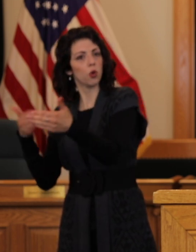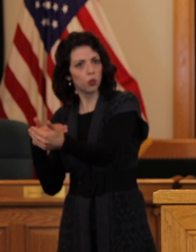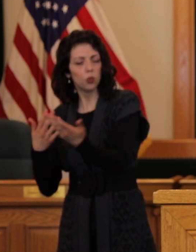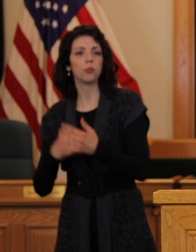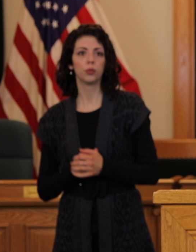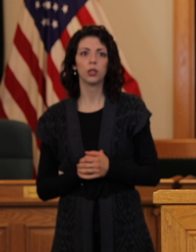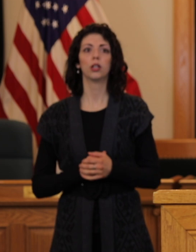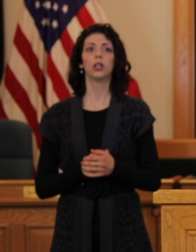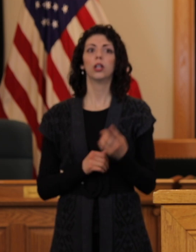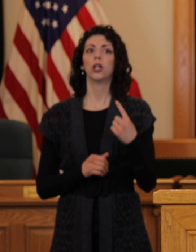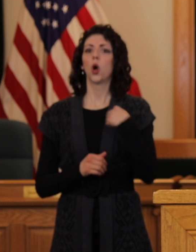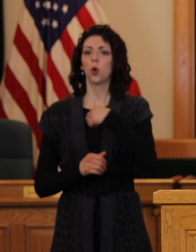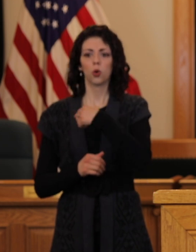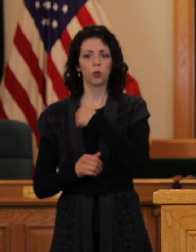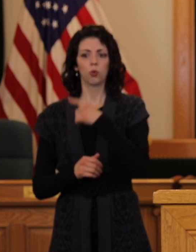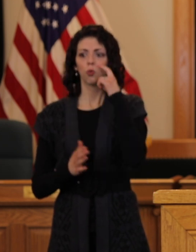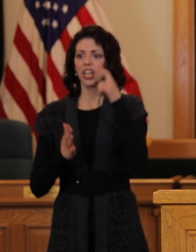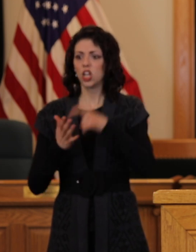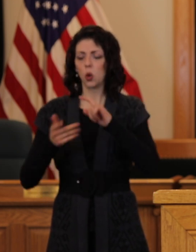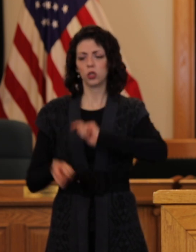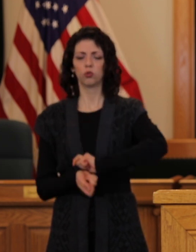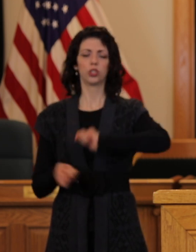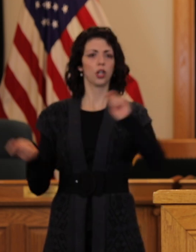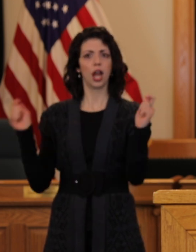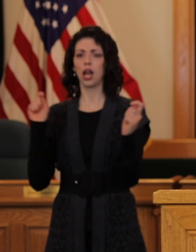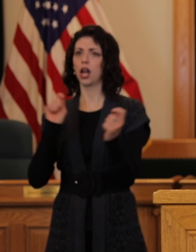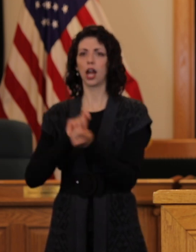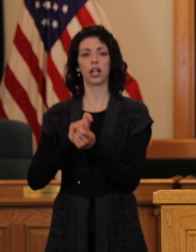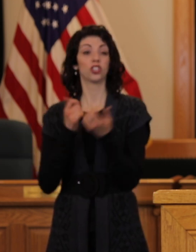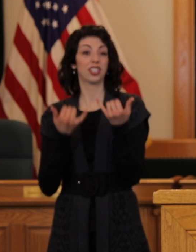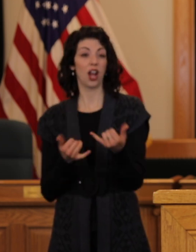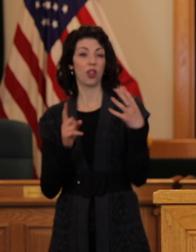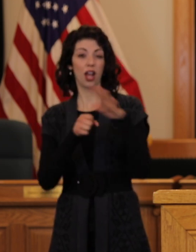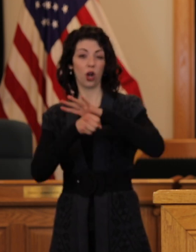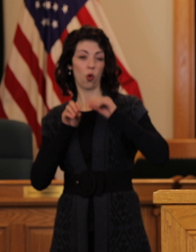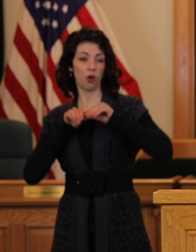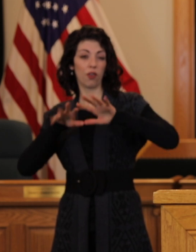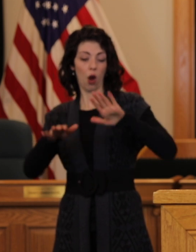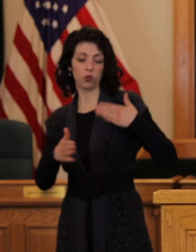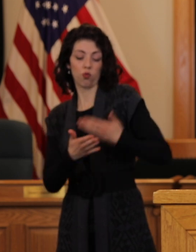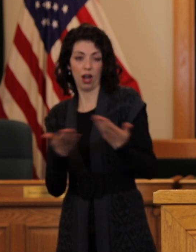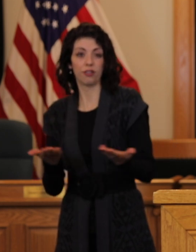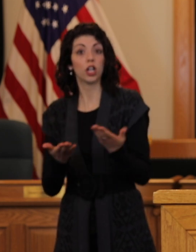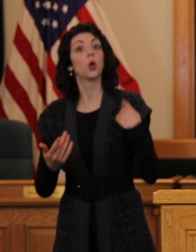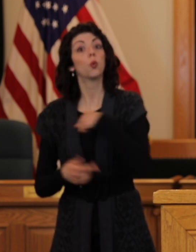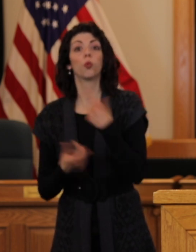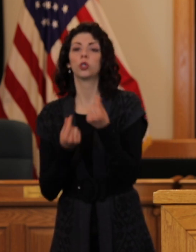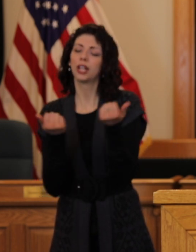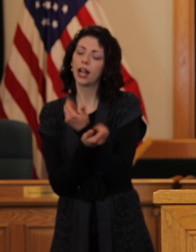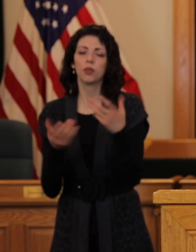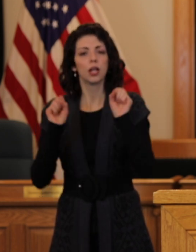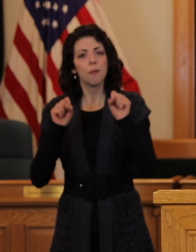and other areas of the building are dramatically different now that the pandemic is here. We're doing everything that we can to keep our patients